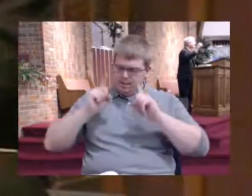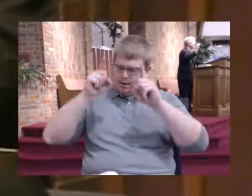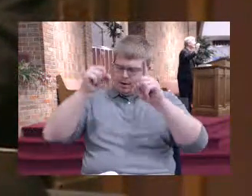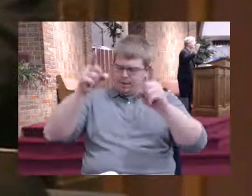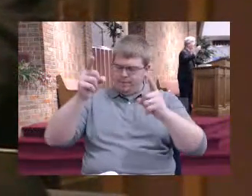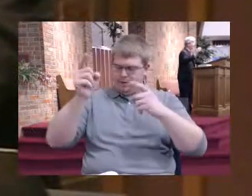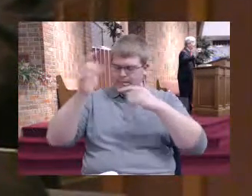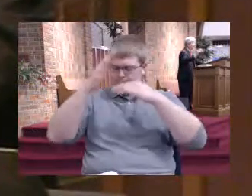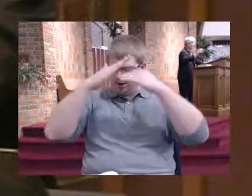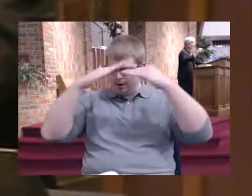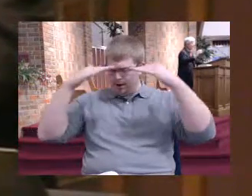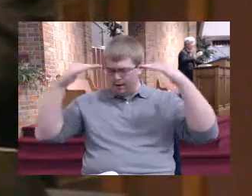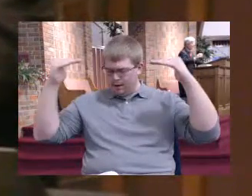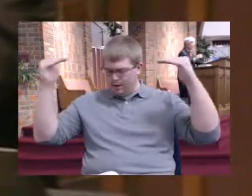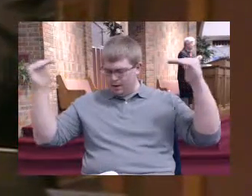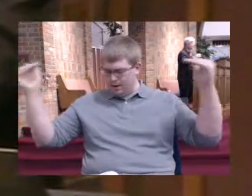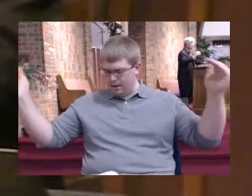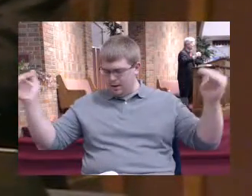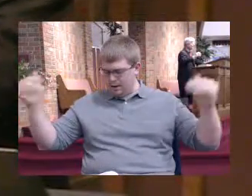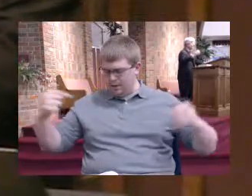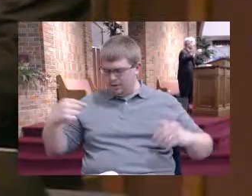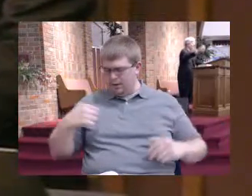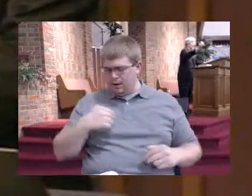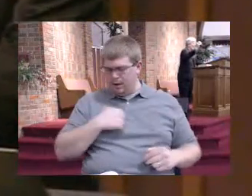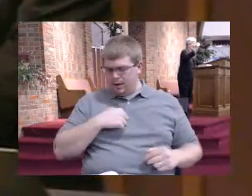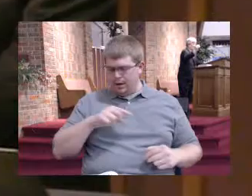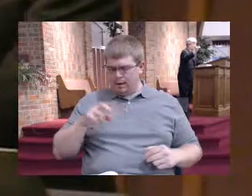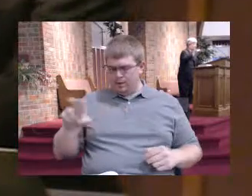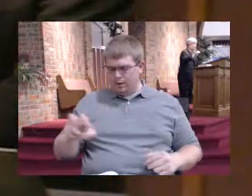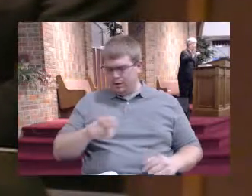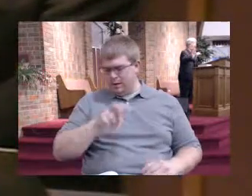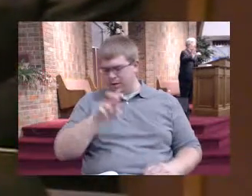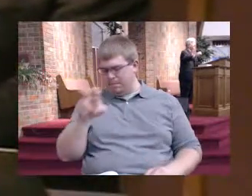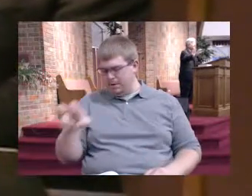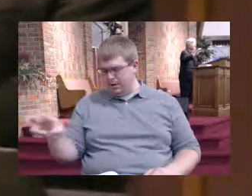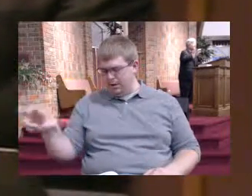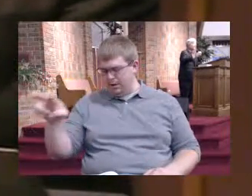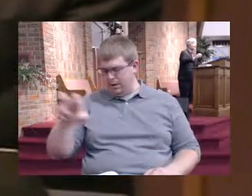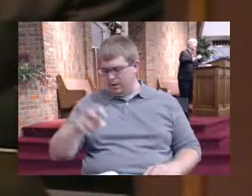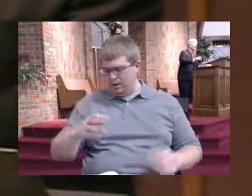discouraged, I'm heaven bound. I'm just a